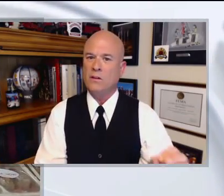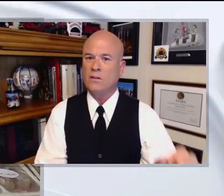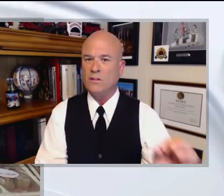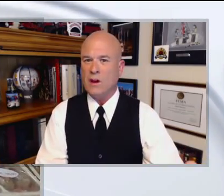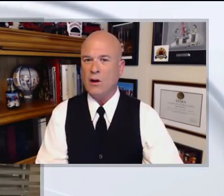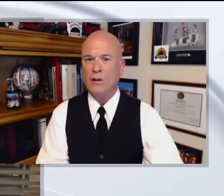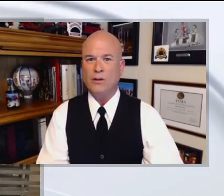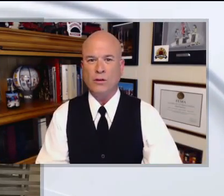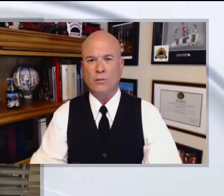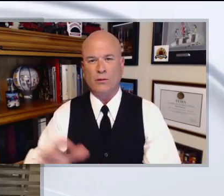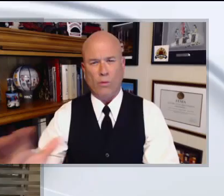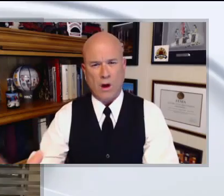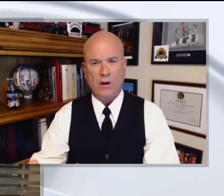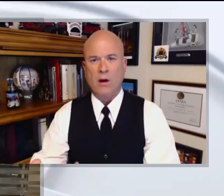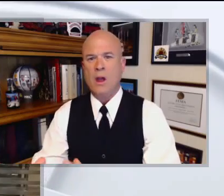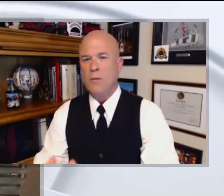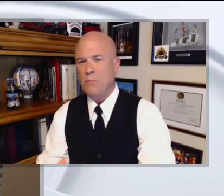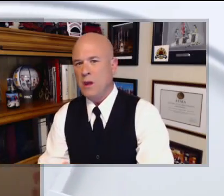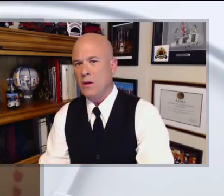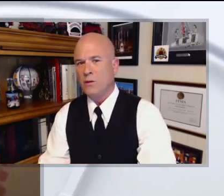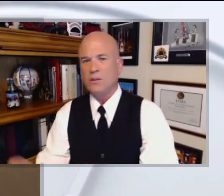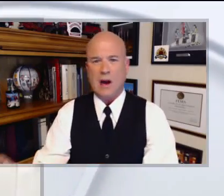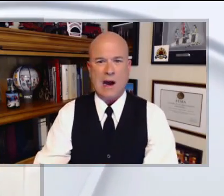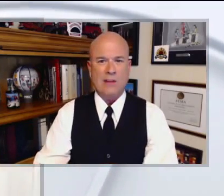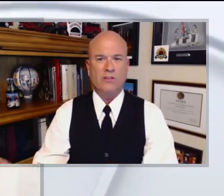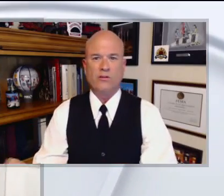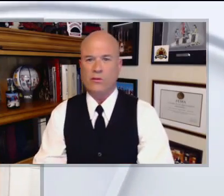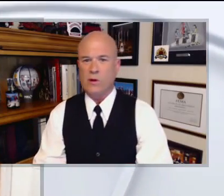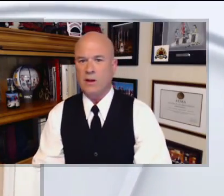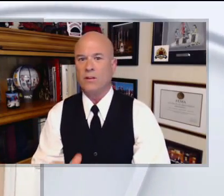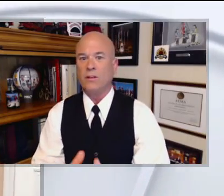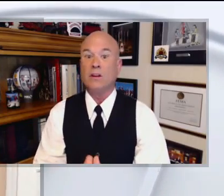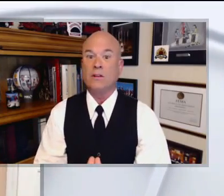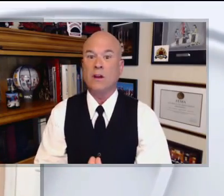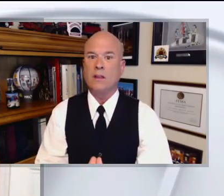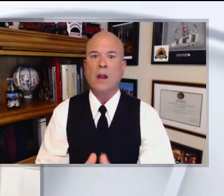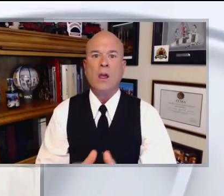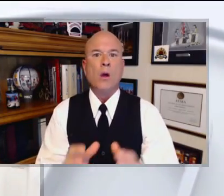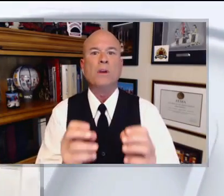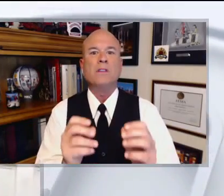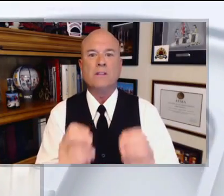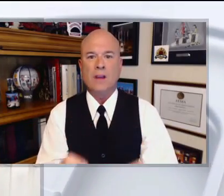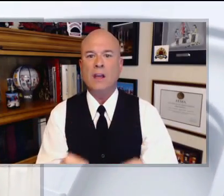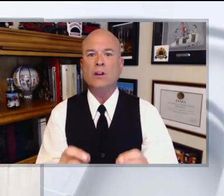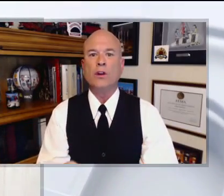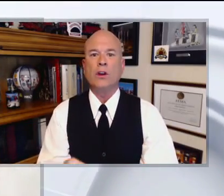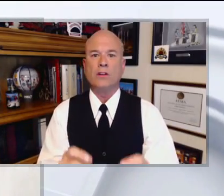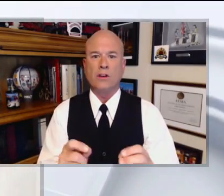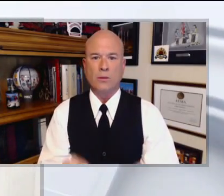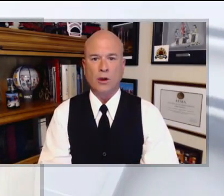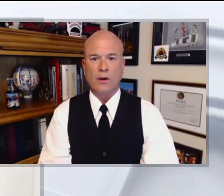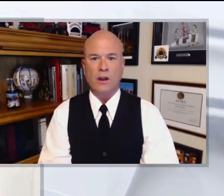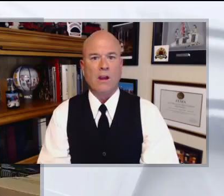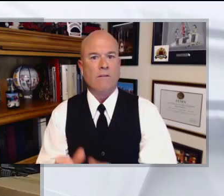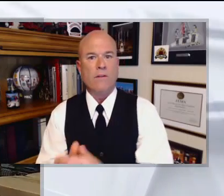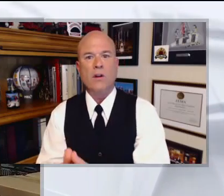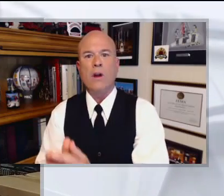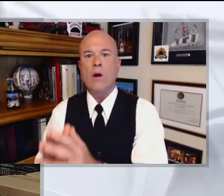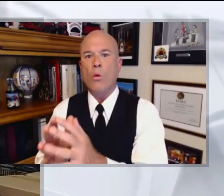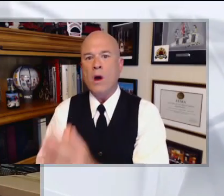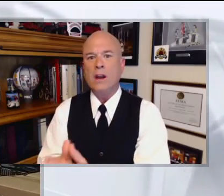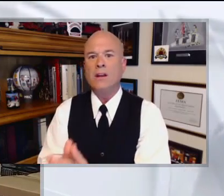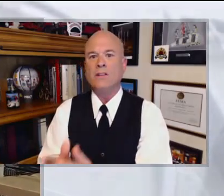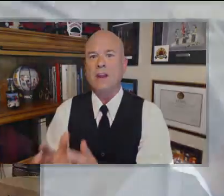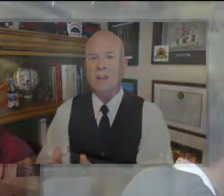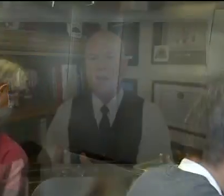not just sterile in terms of water, meals, cots, trucks, and things like that, but to take a look at the community, figure